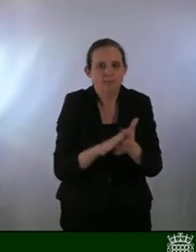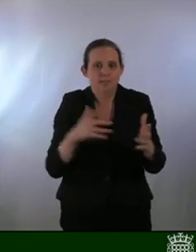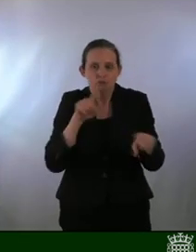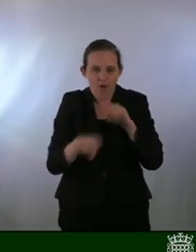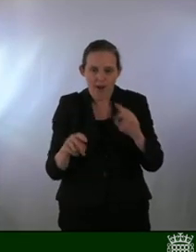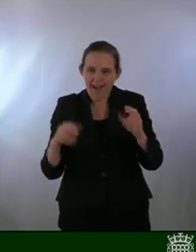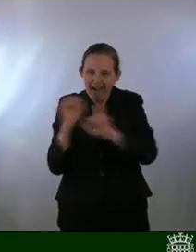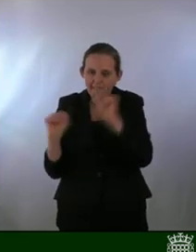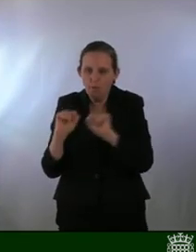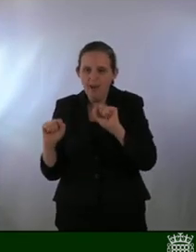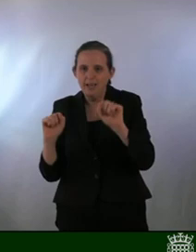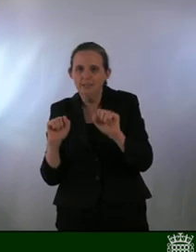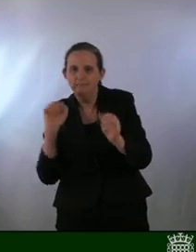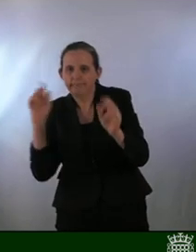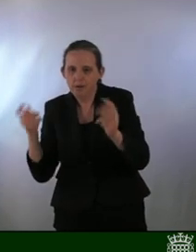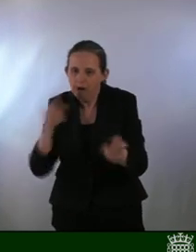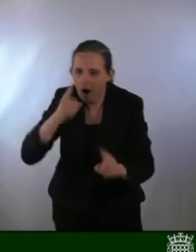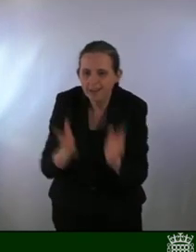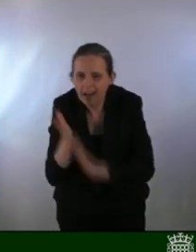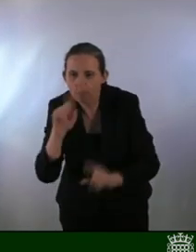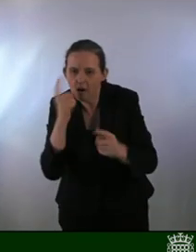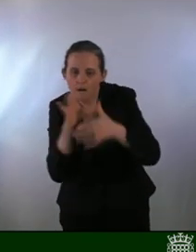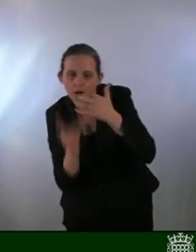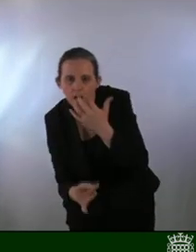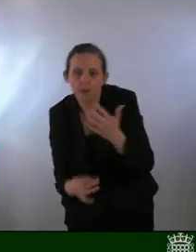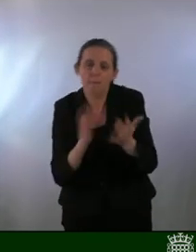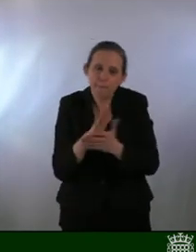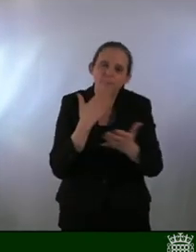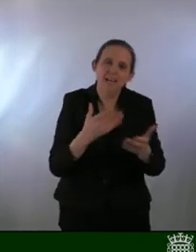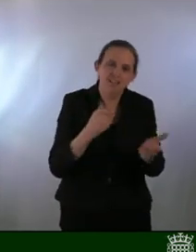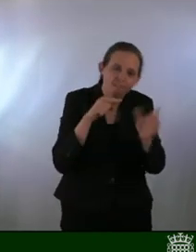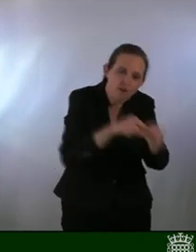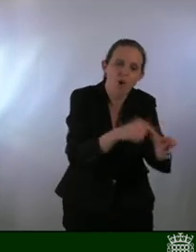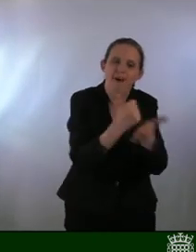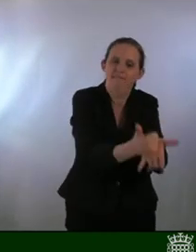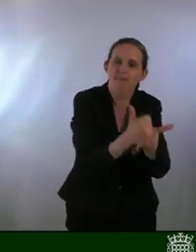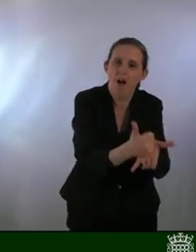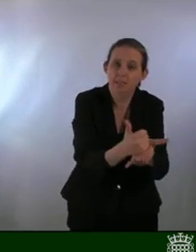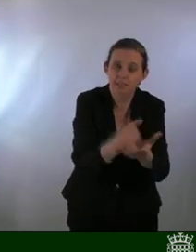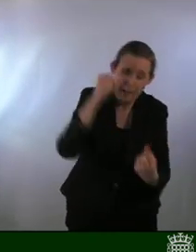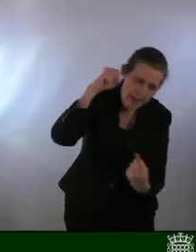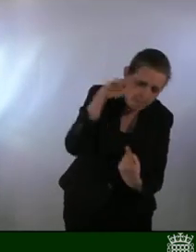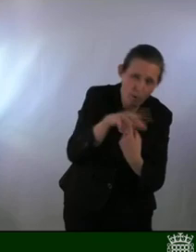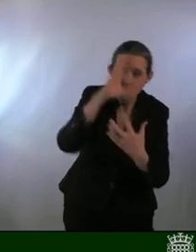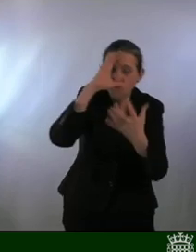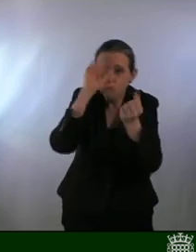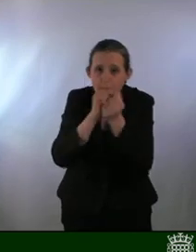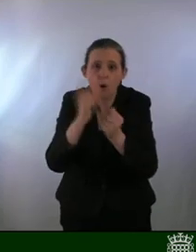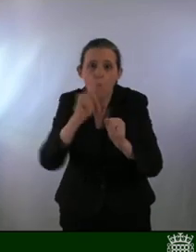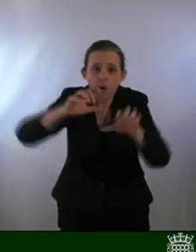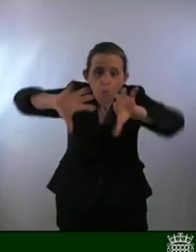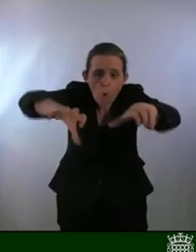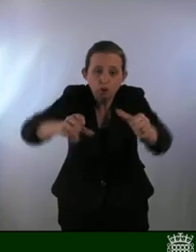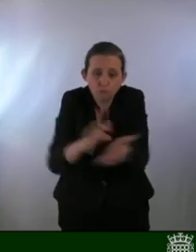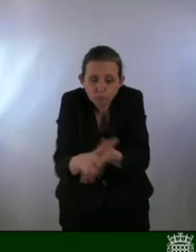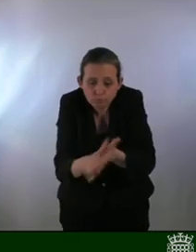to avoid. And of course, we mustn't forget the simple things that we can all do. Washing your hands, following the public